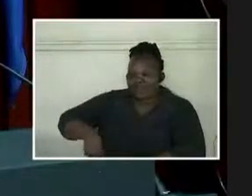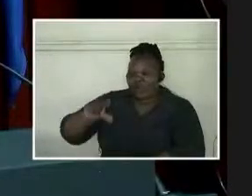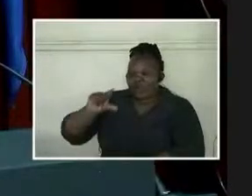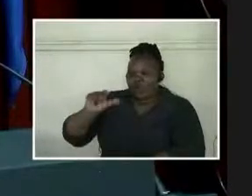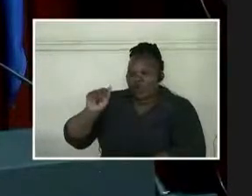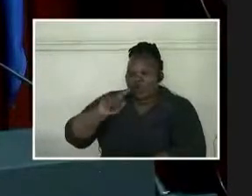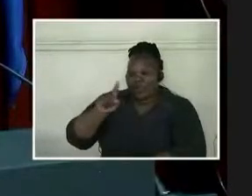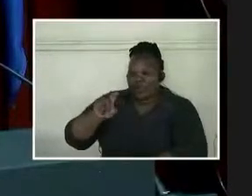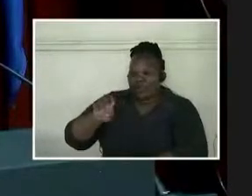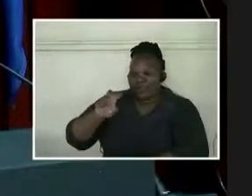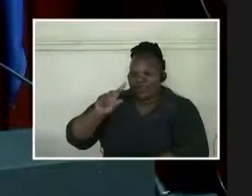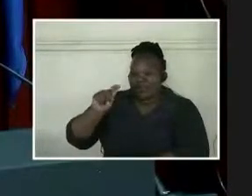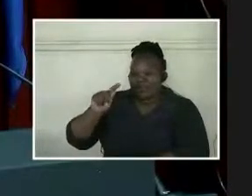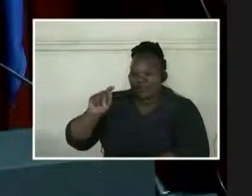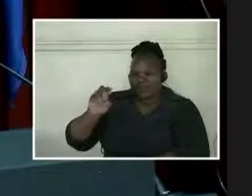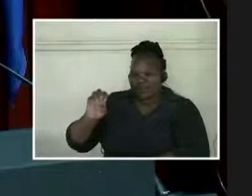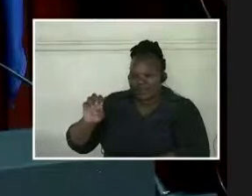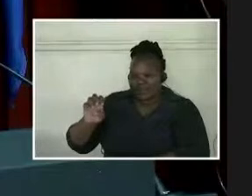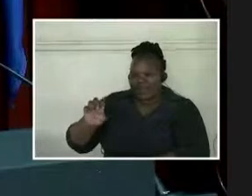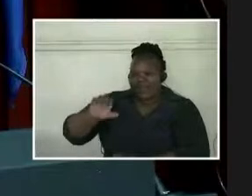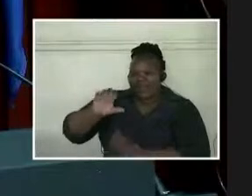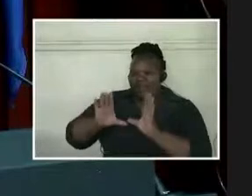line with section 7.7